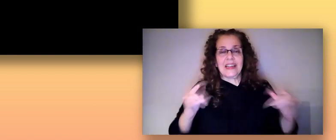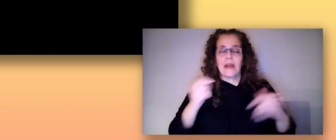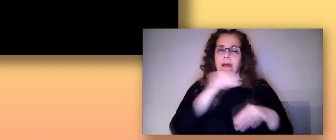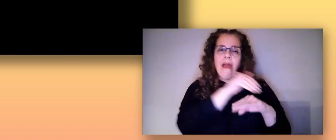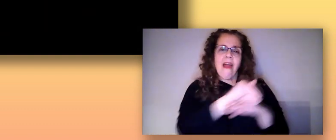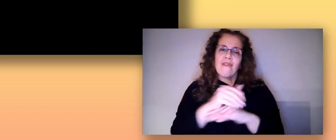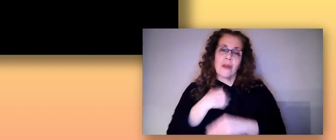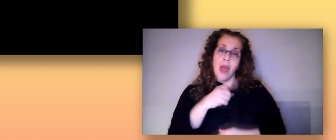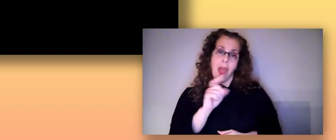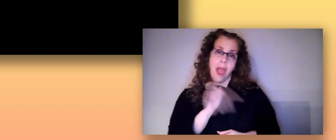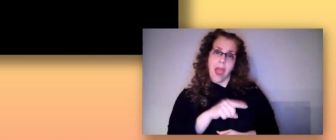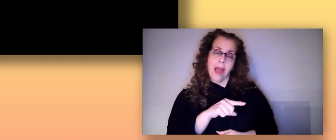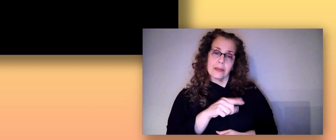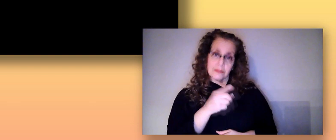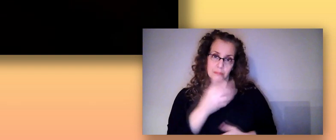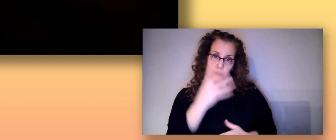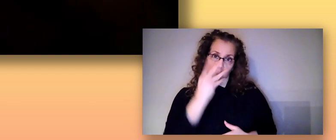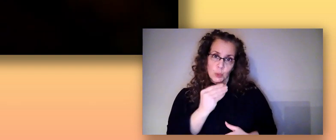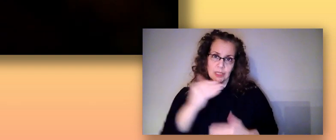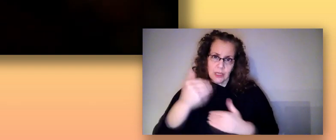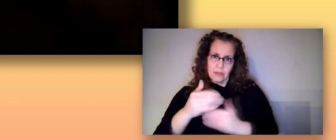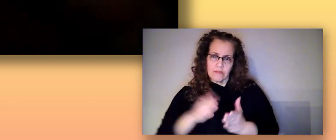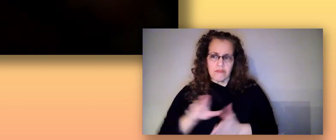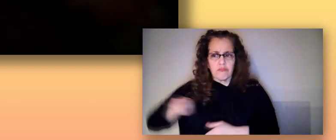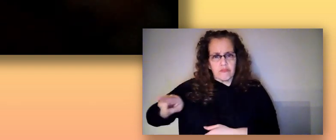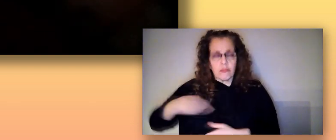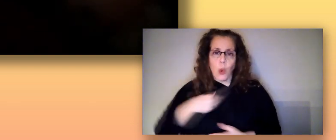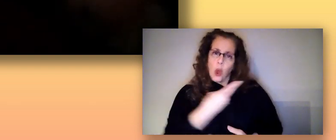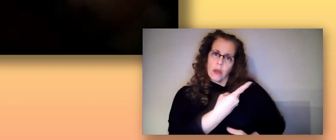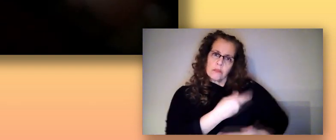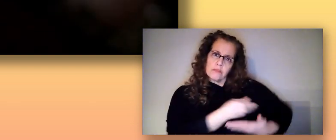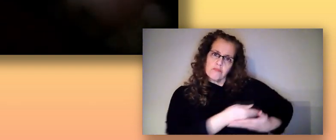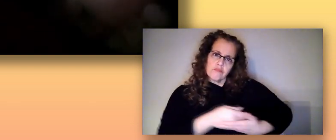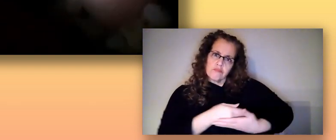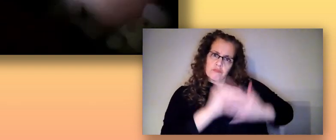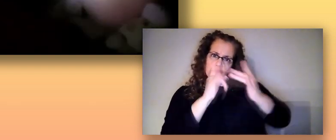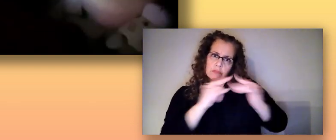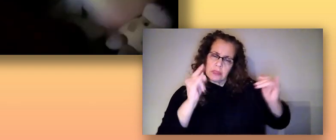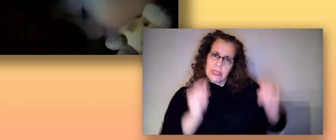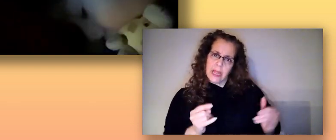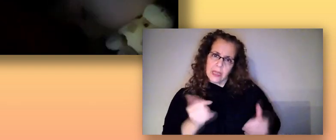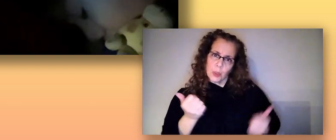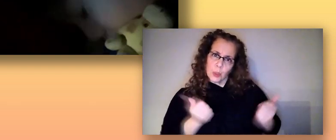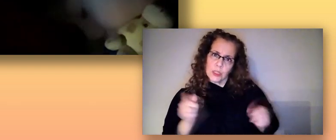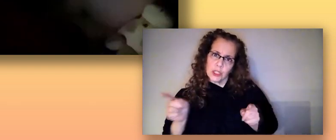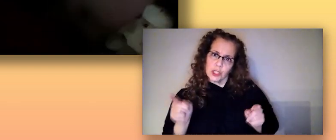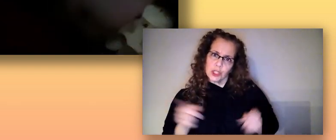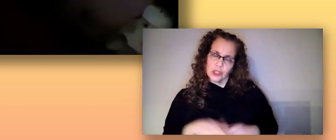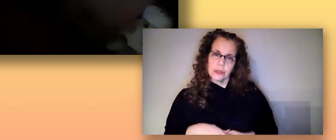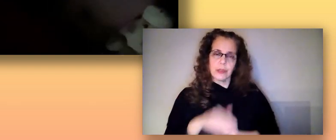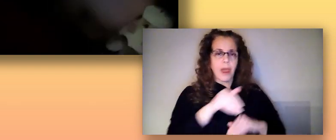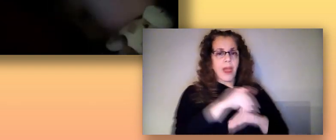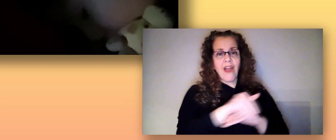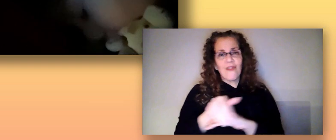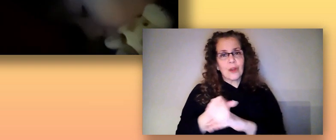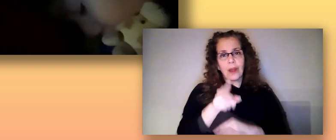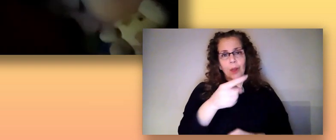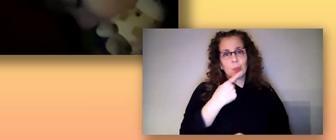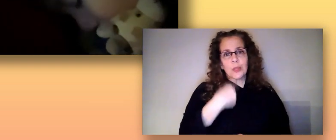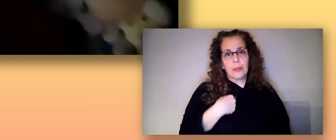sleep in your crib or do you want to snuggle Mama in our tent? And every night you say,